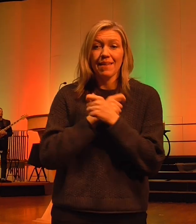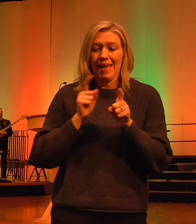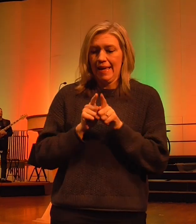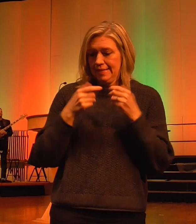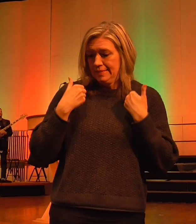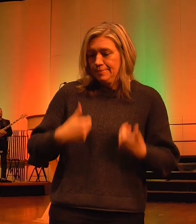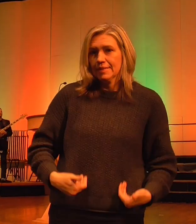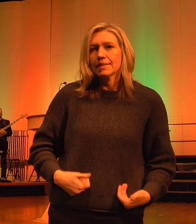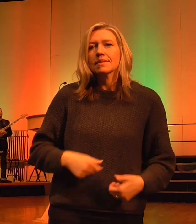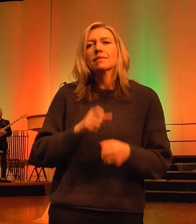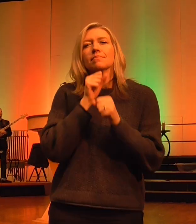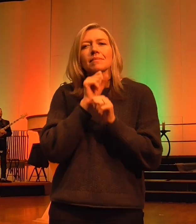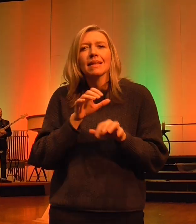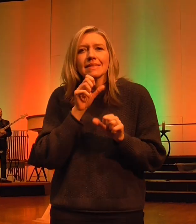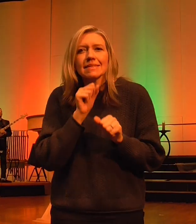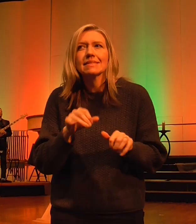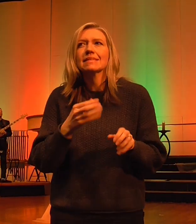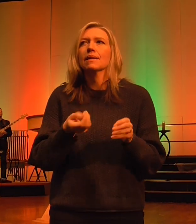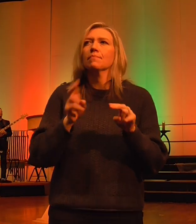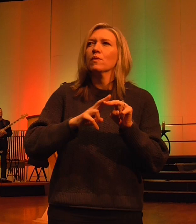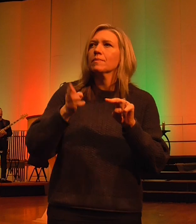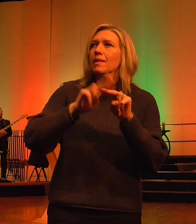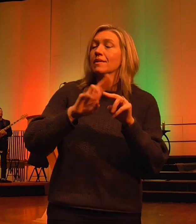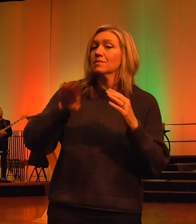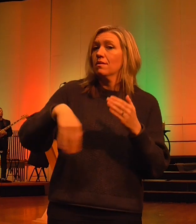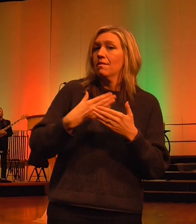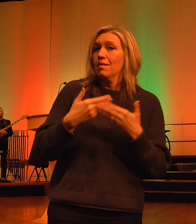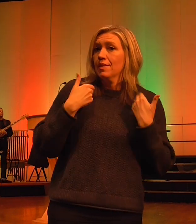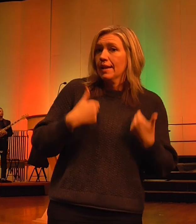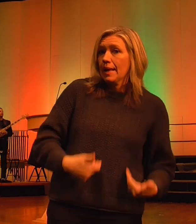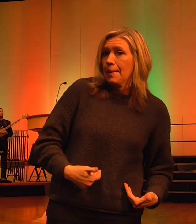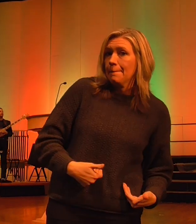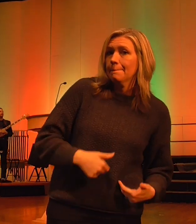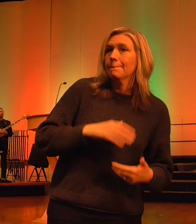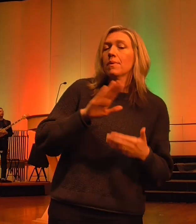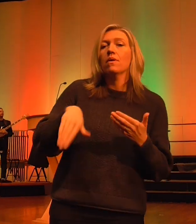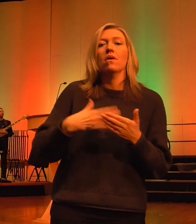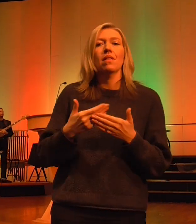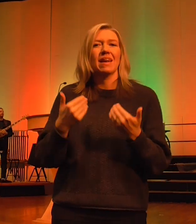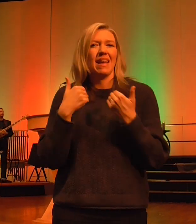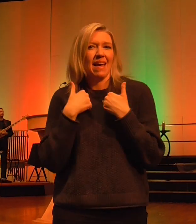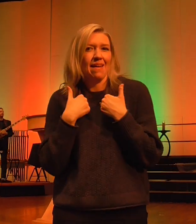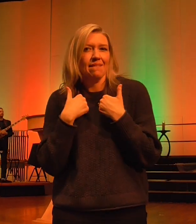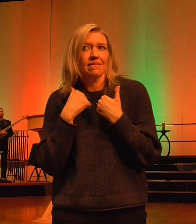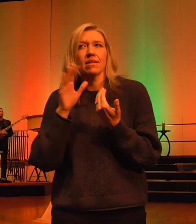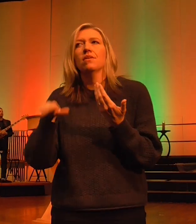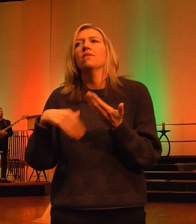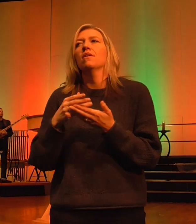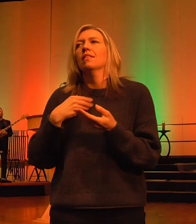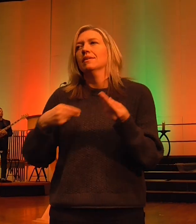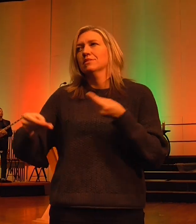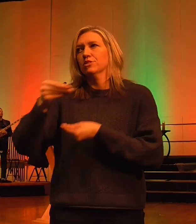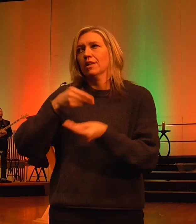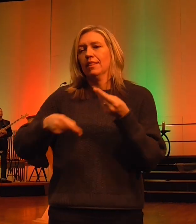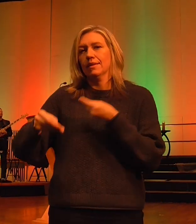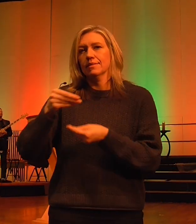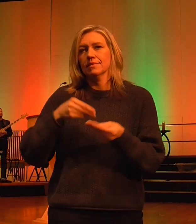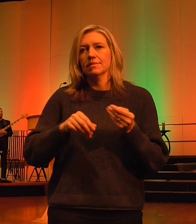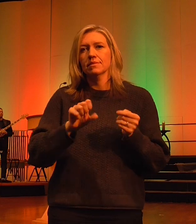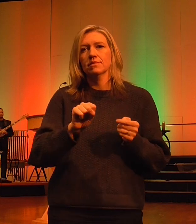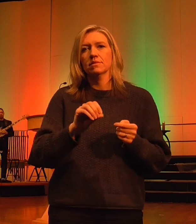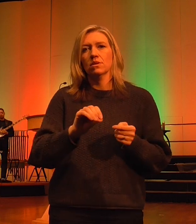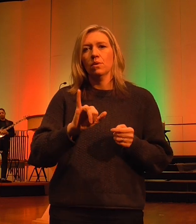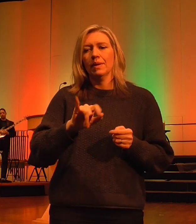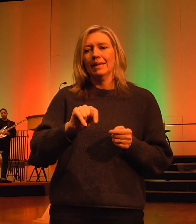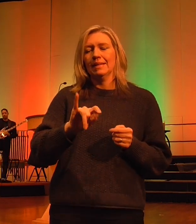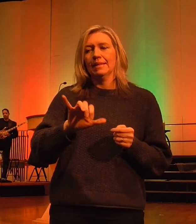me blesses and multiplies all that I am, all that I have, and all that I circulate. And so